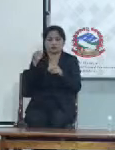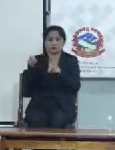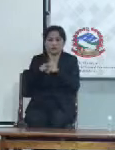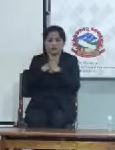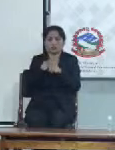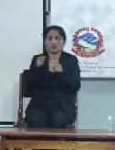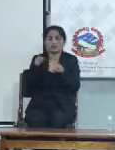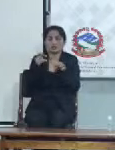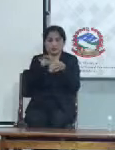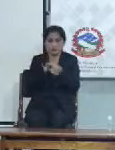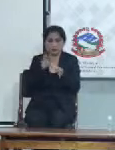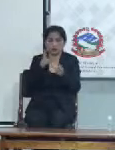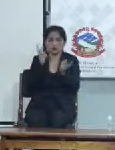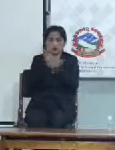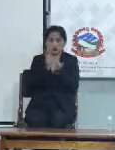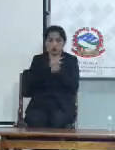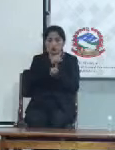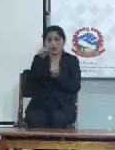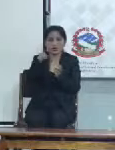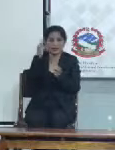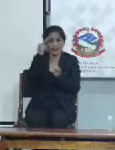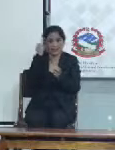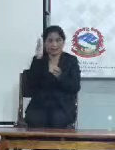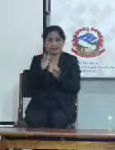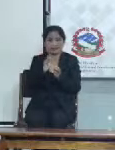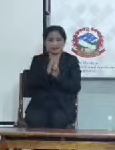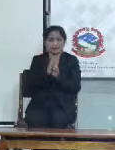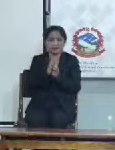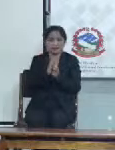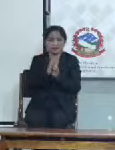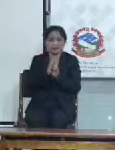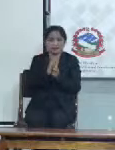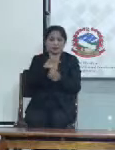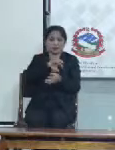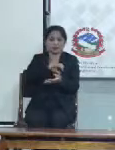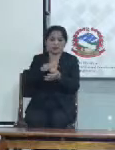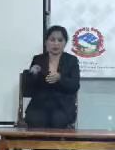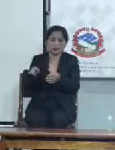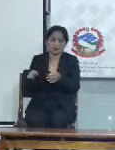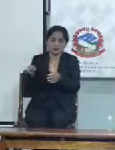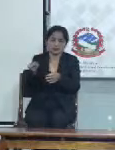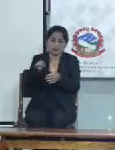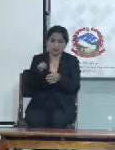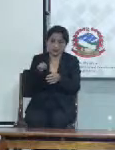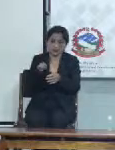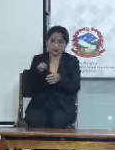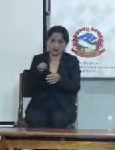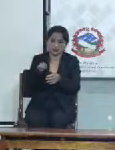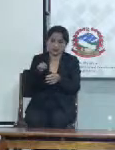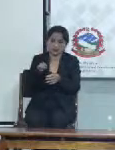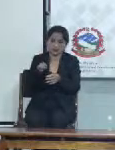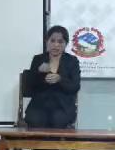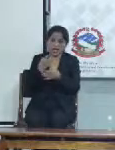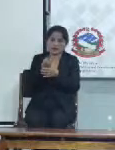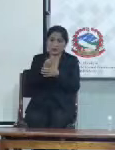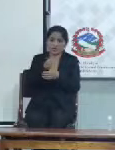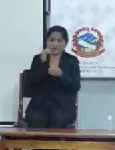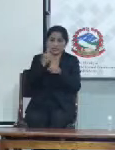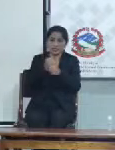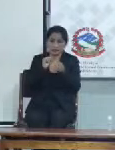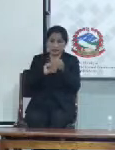level, like there is a emergency operation centers. District level there is emergency operation centers. We have